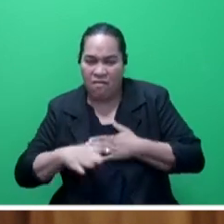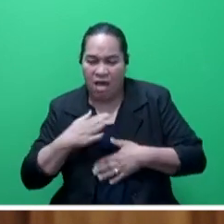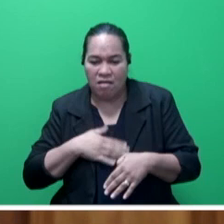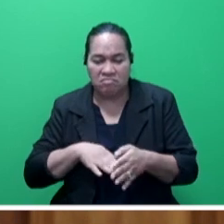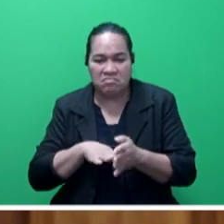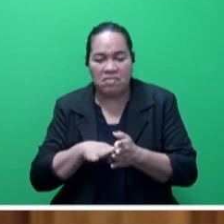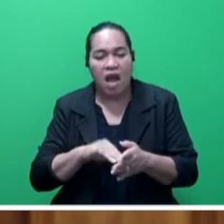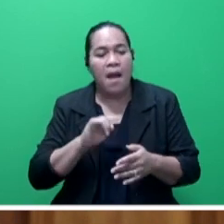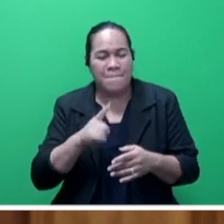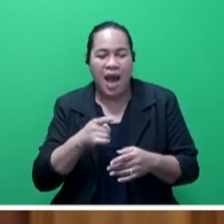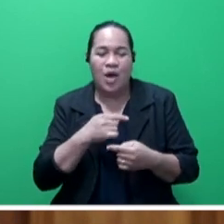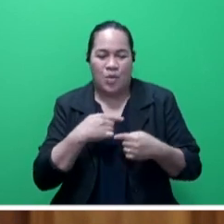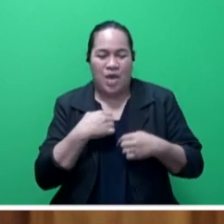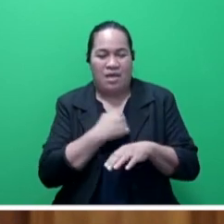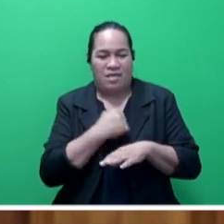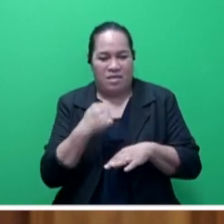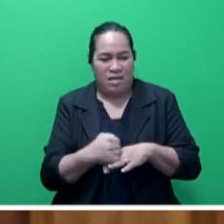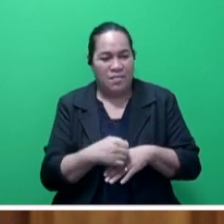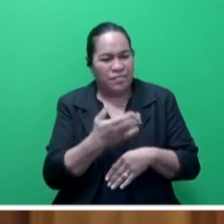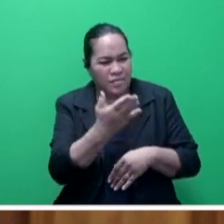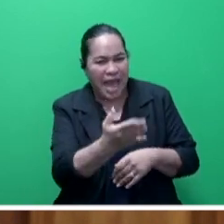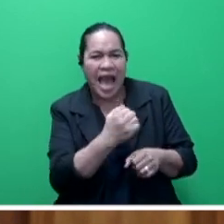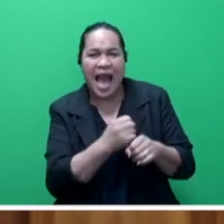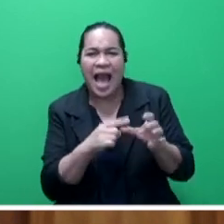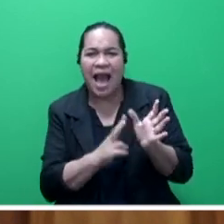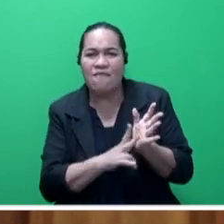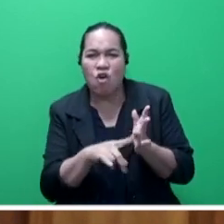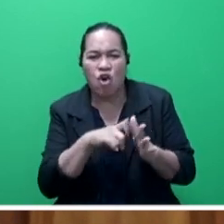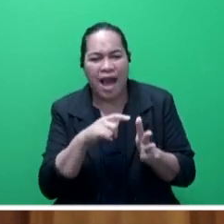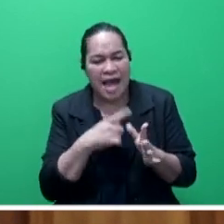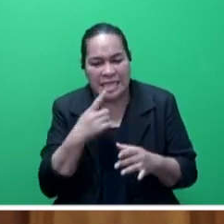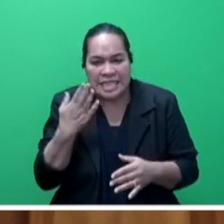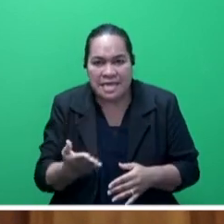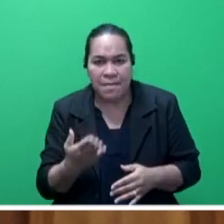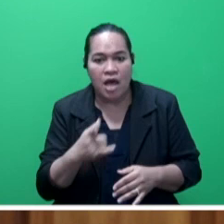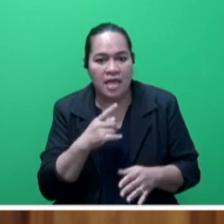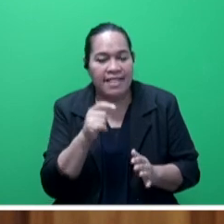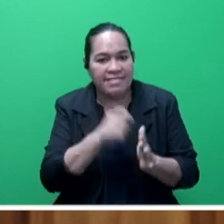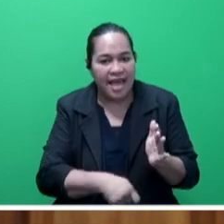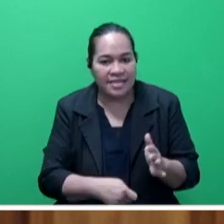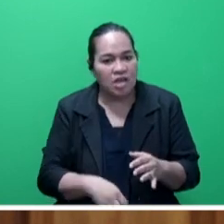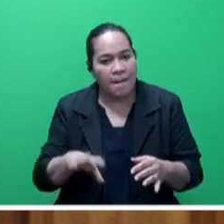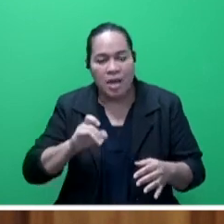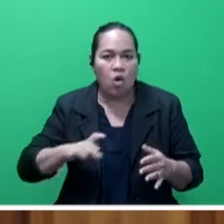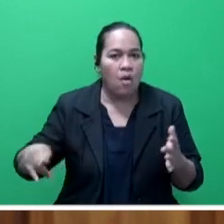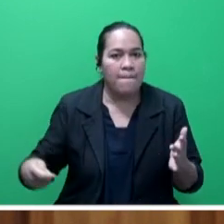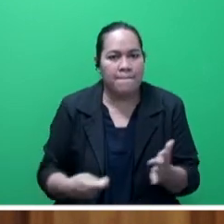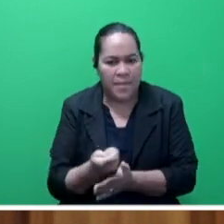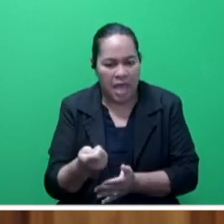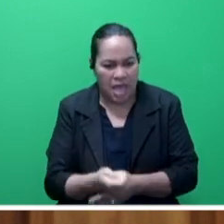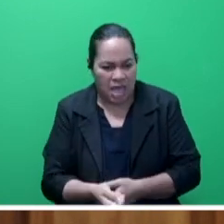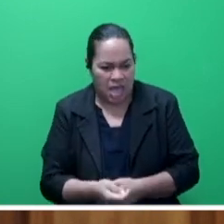we still have the Honourable Gavoka demanding that taxes government is owed be paid. Not a